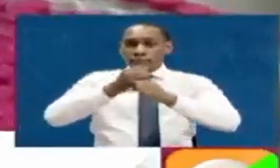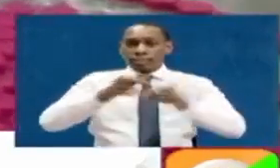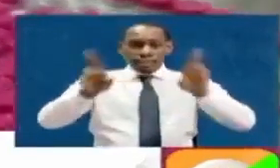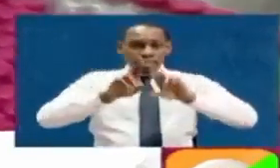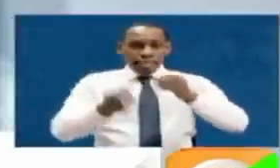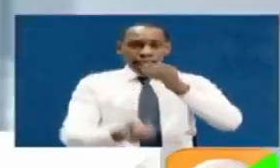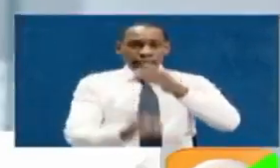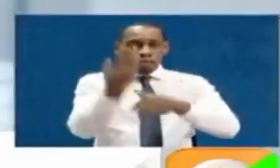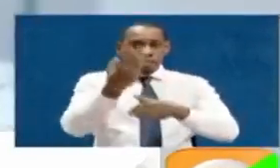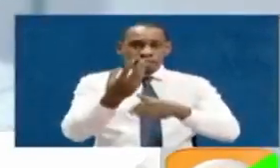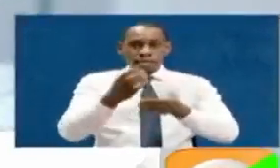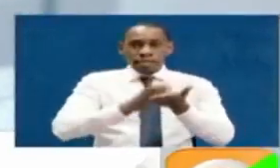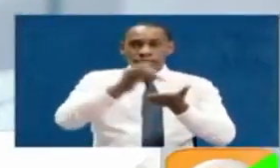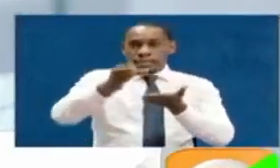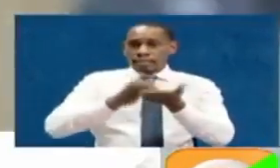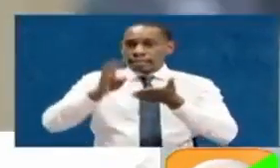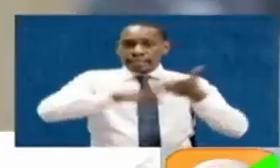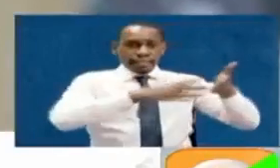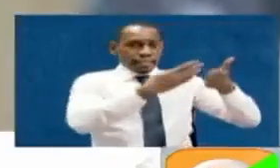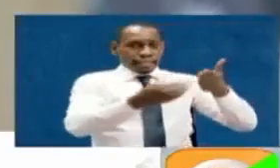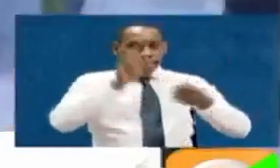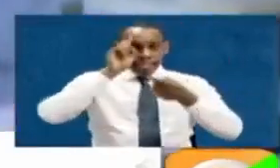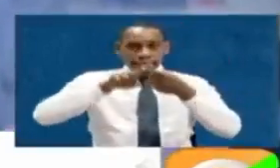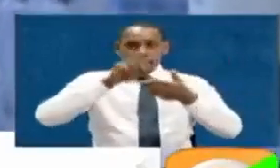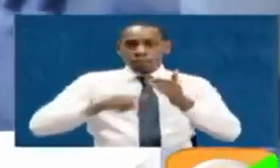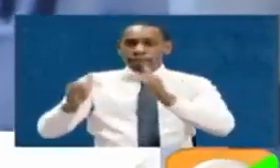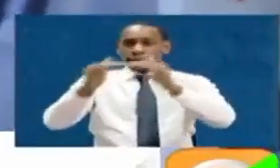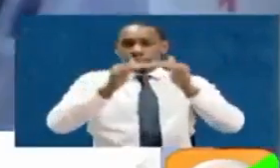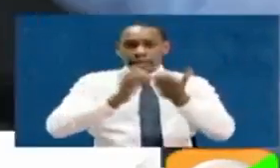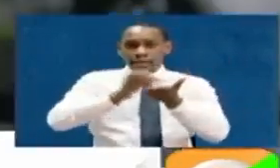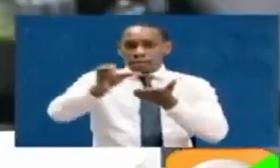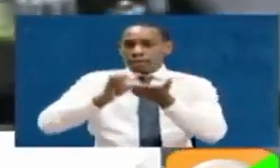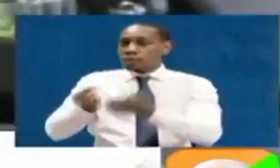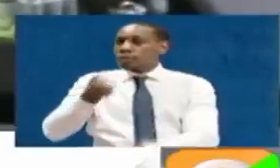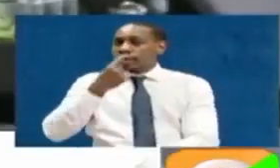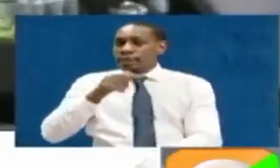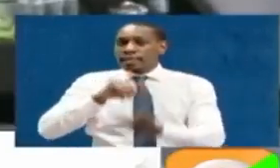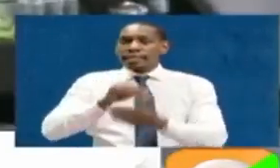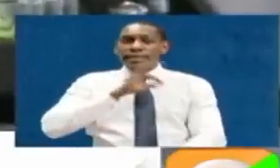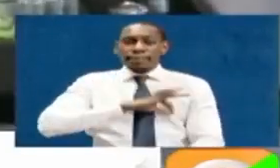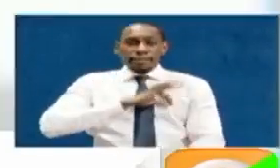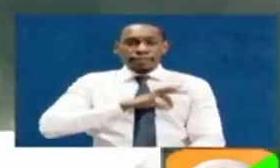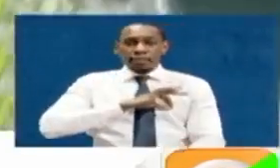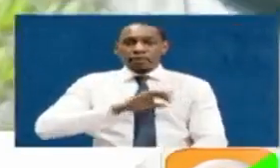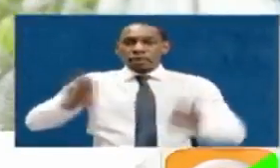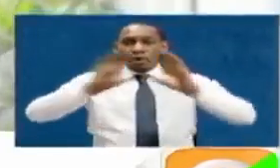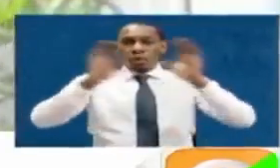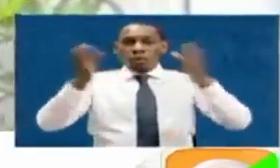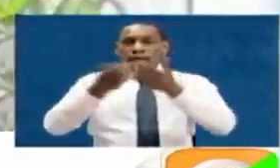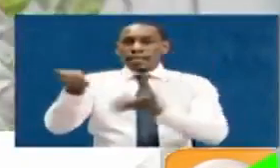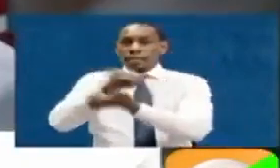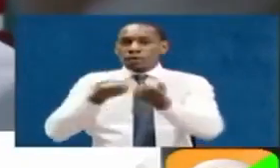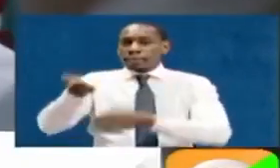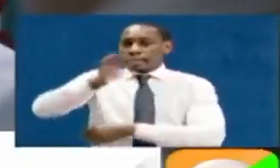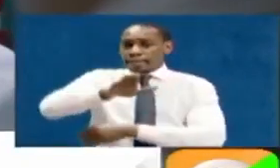is already formulating a distribution framework to ensure fair distribution of the vaccine is beneficial to global